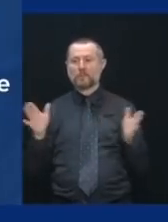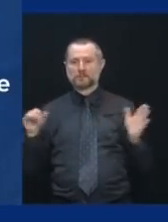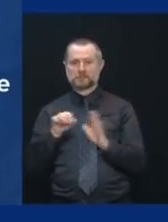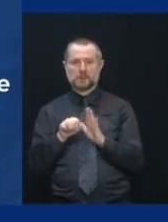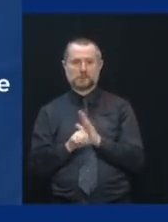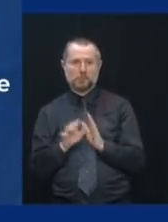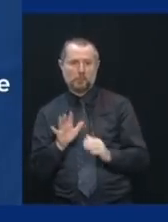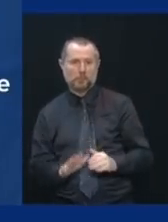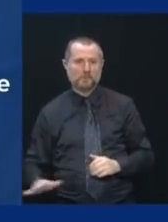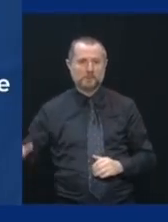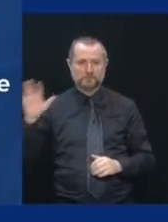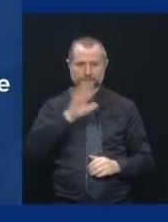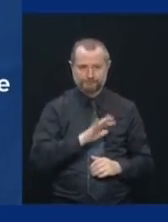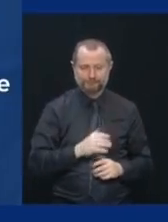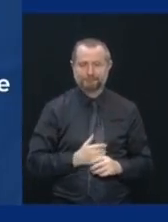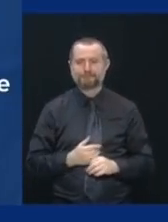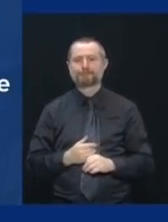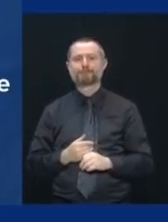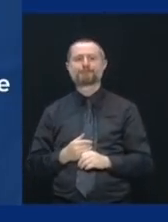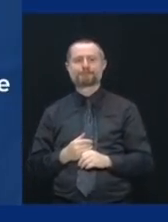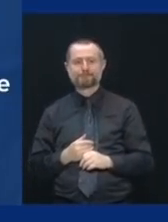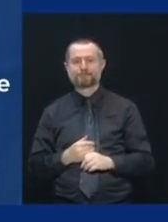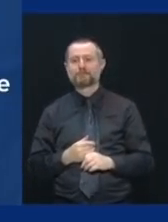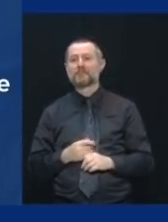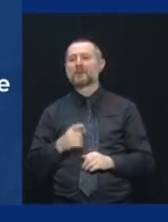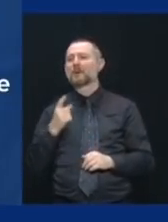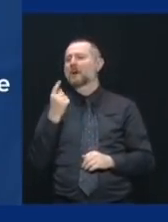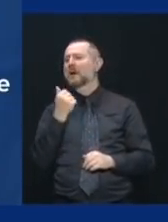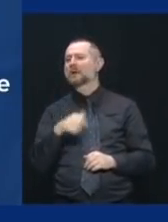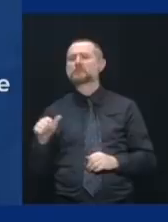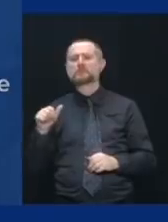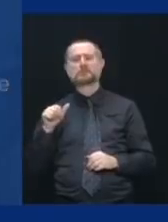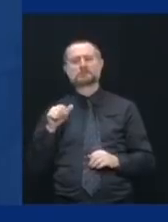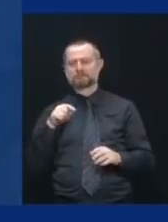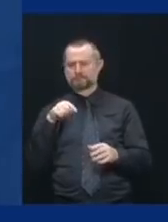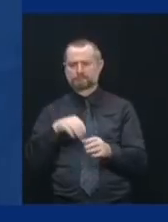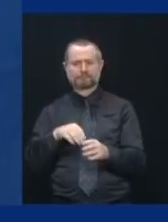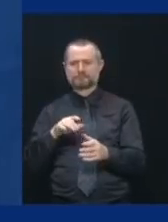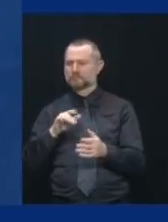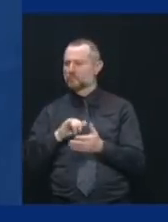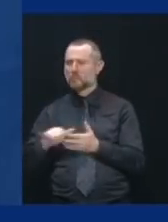regulations defining comorbidity for any site in the state.